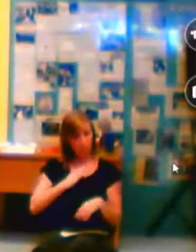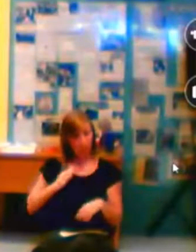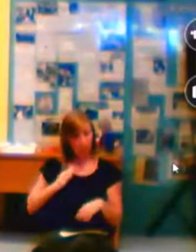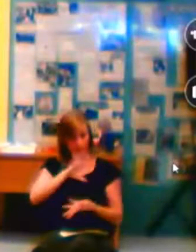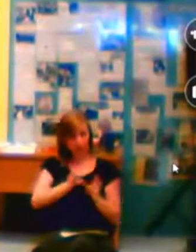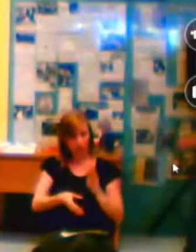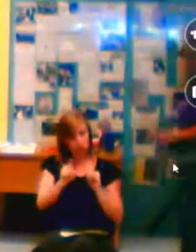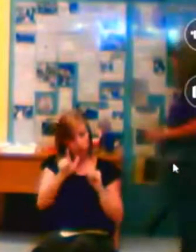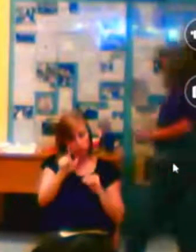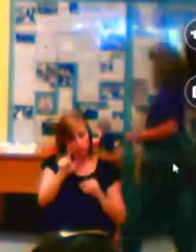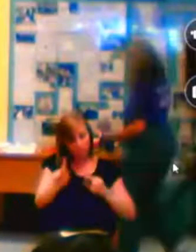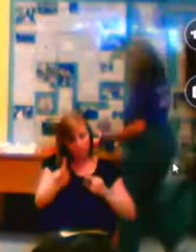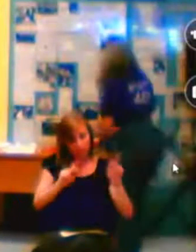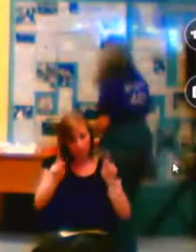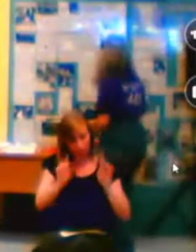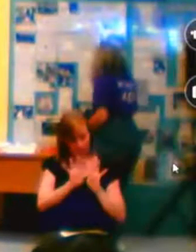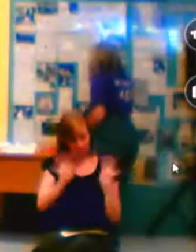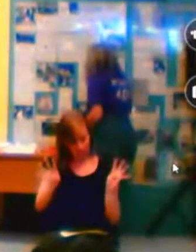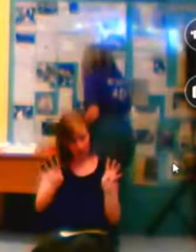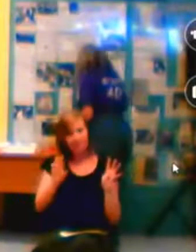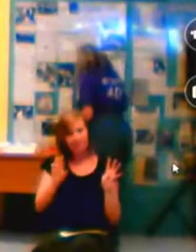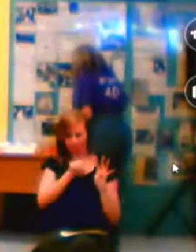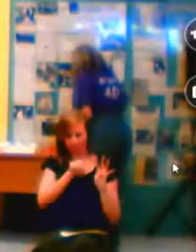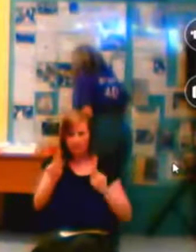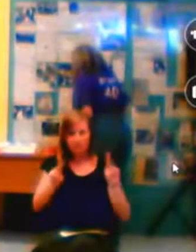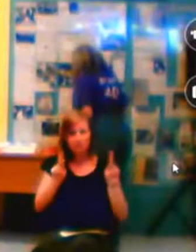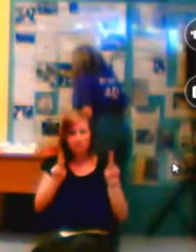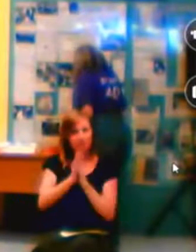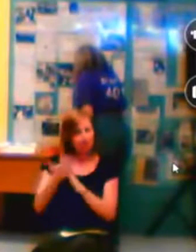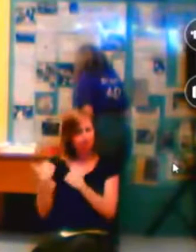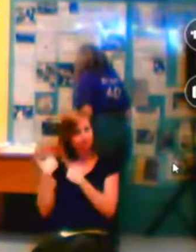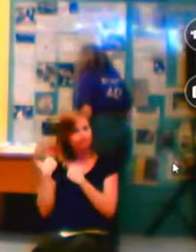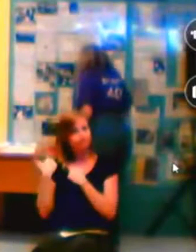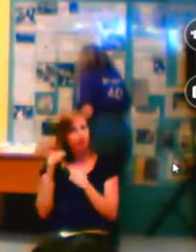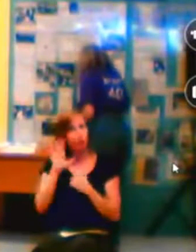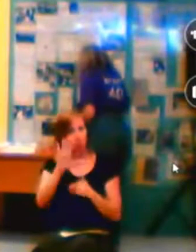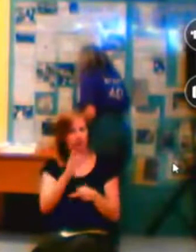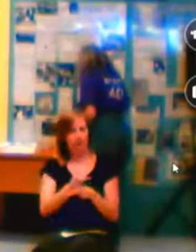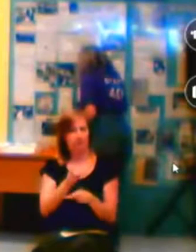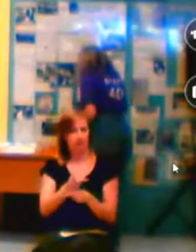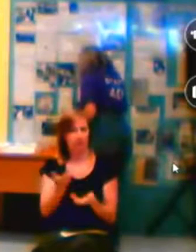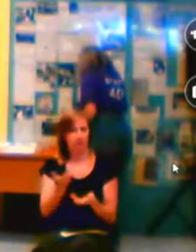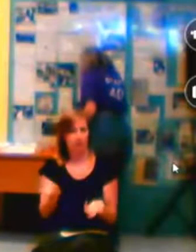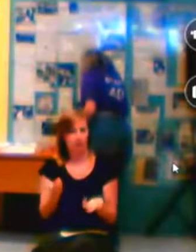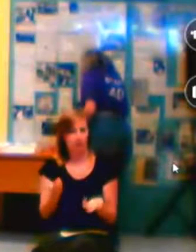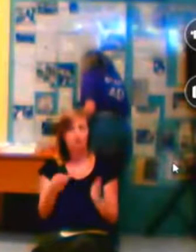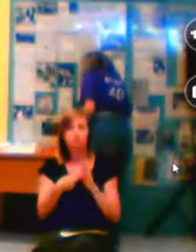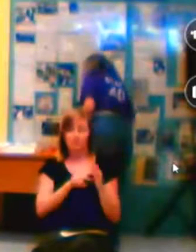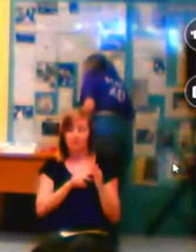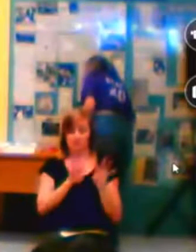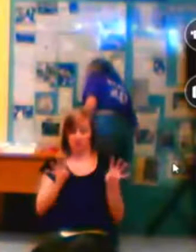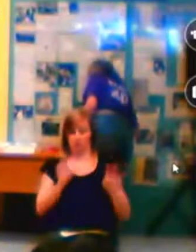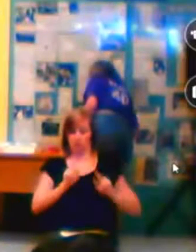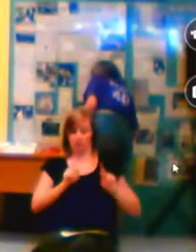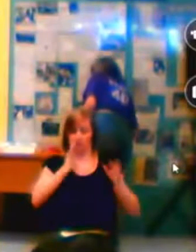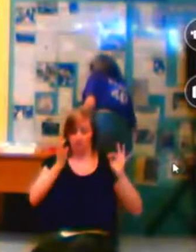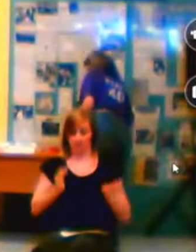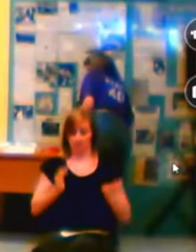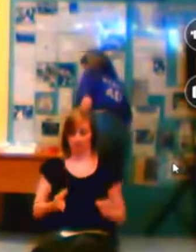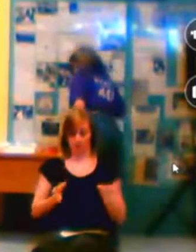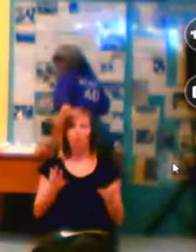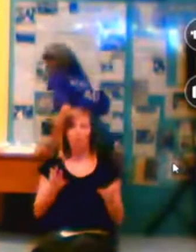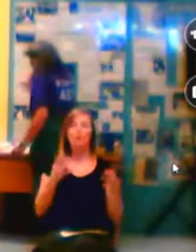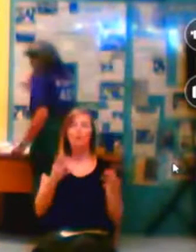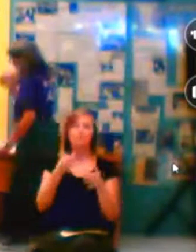69 picks one of those ways, and that's a command and control system that puts one board of 21 people